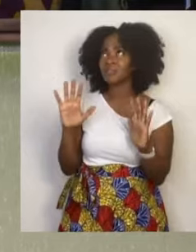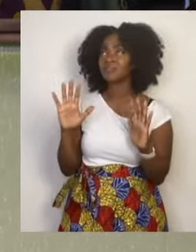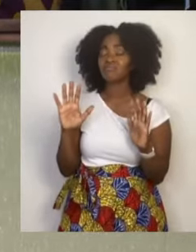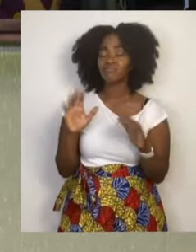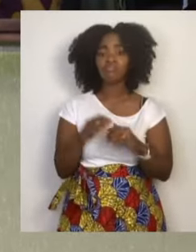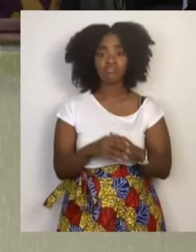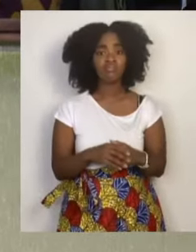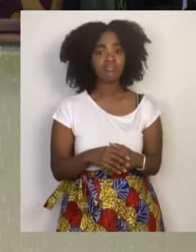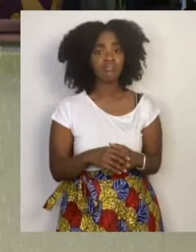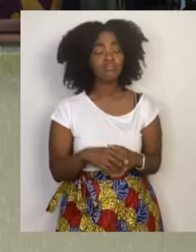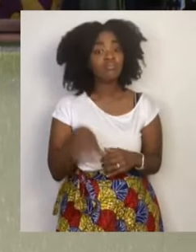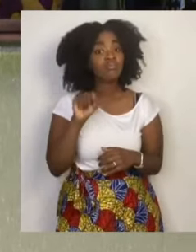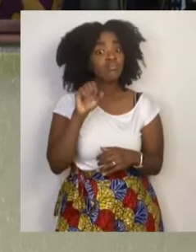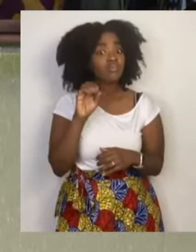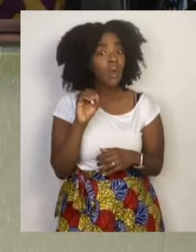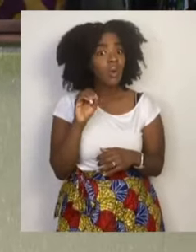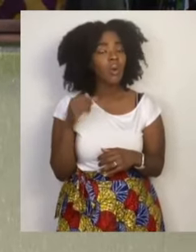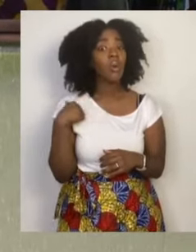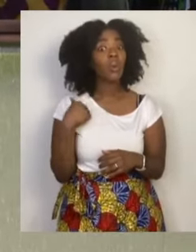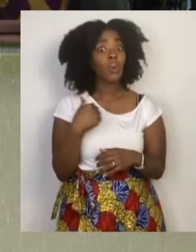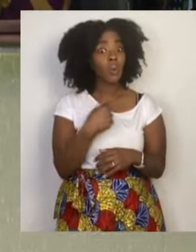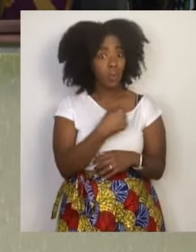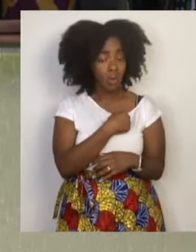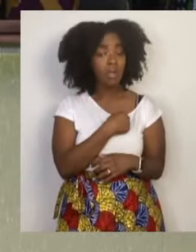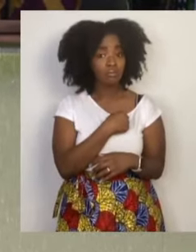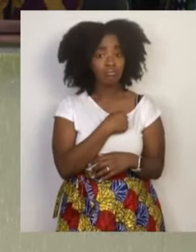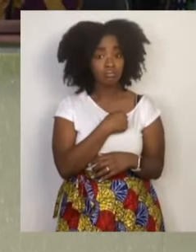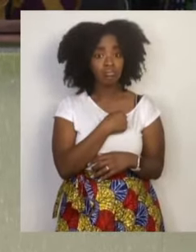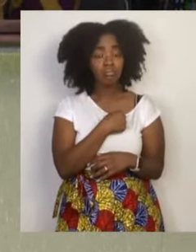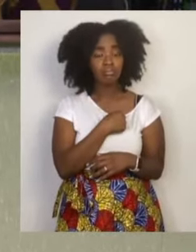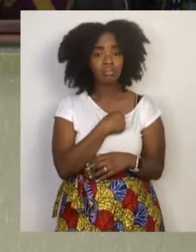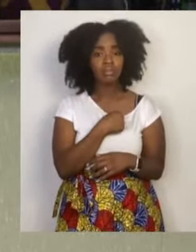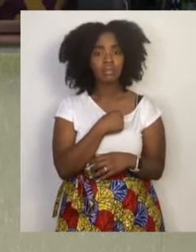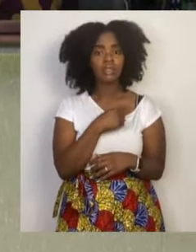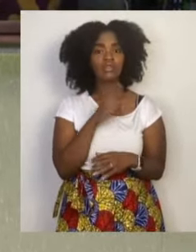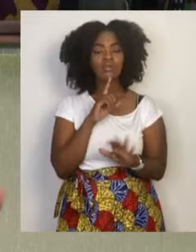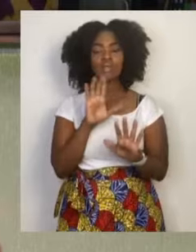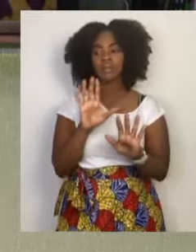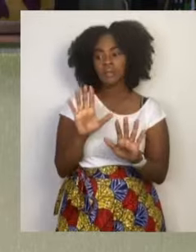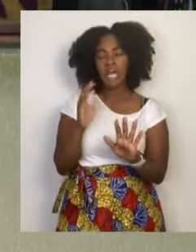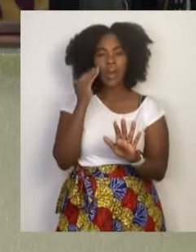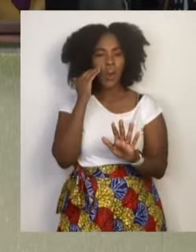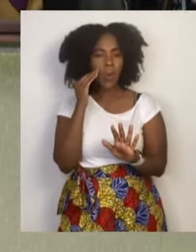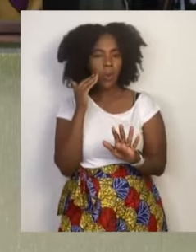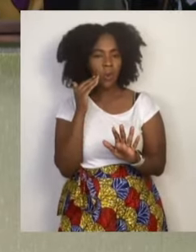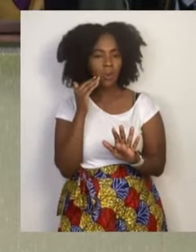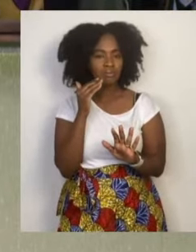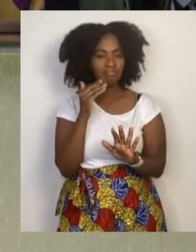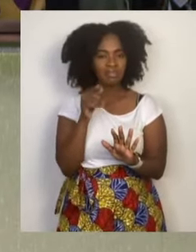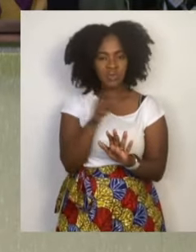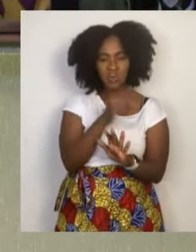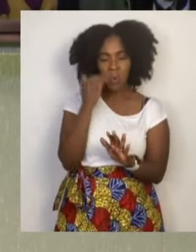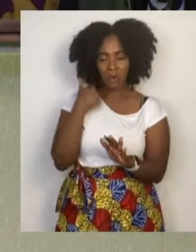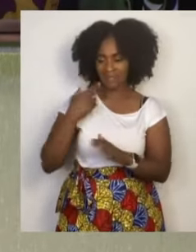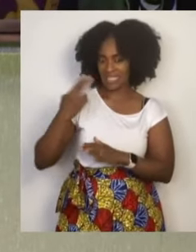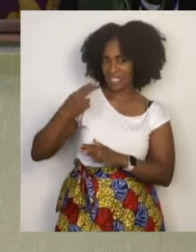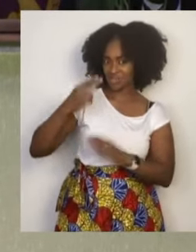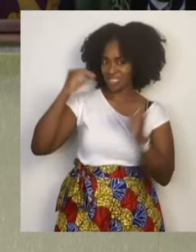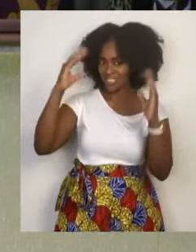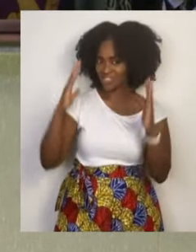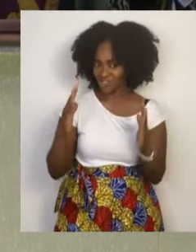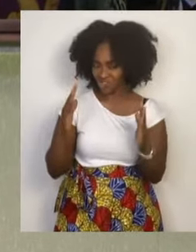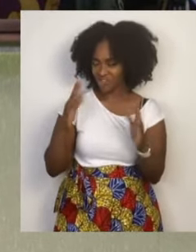we absolutely, I'm gonna be quiet now. Most of y'all know I'm a history professor. I can talk about this all day.